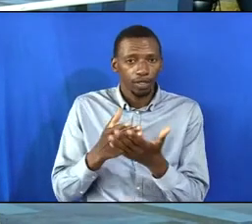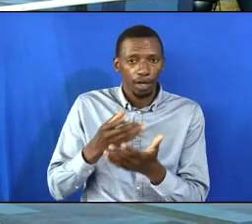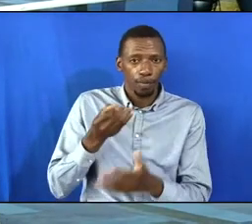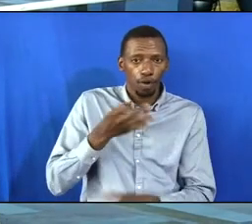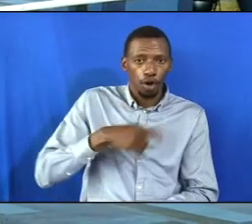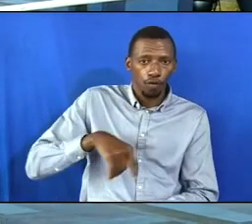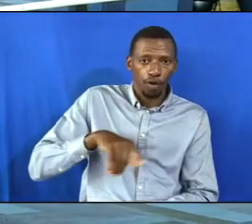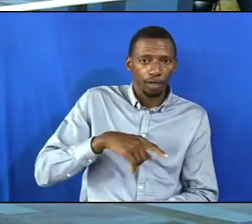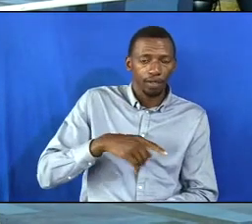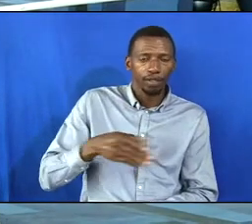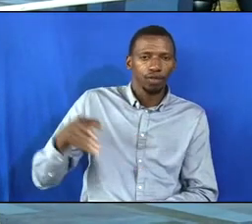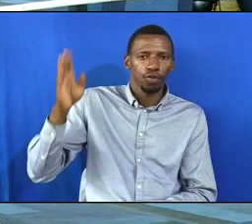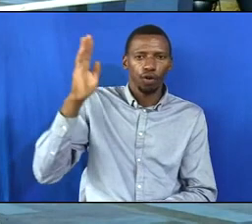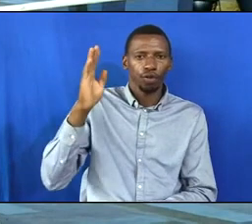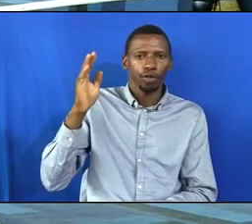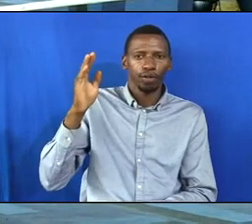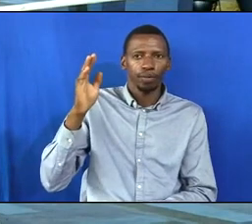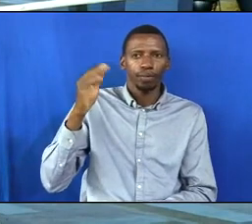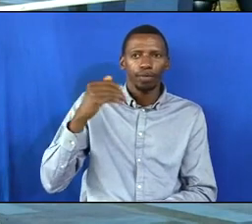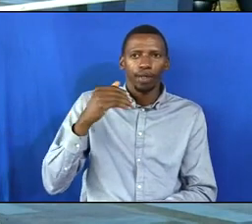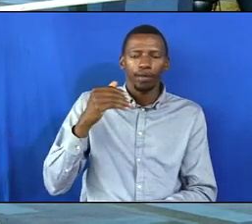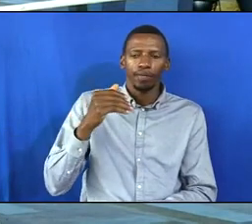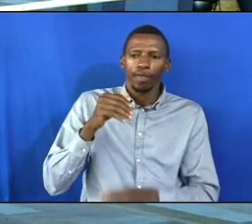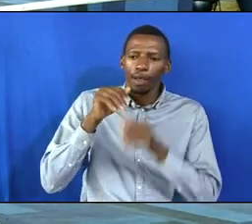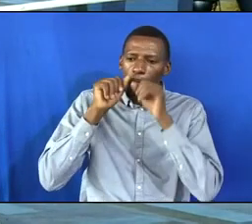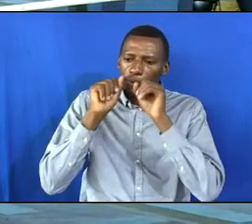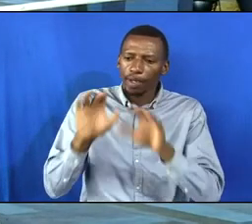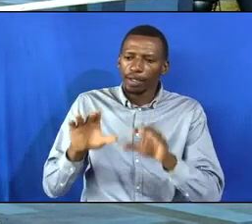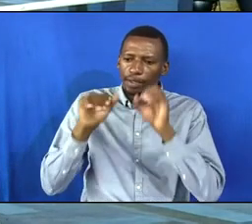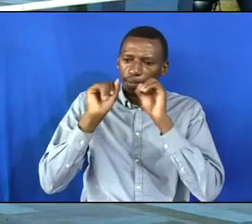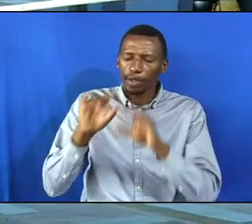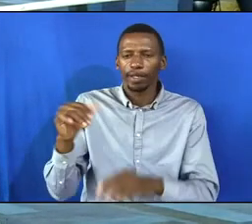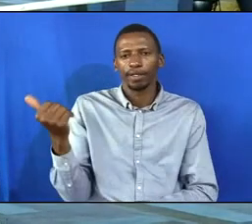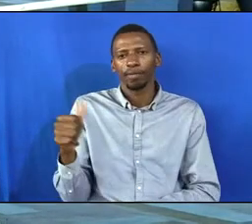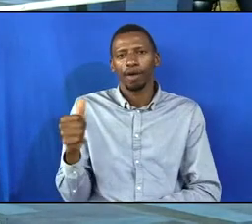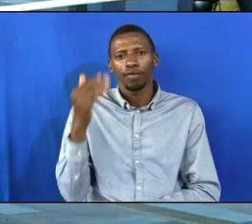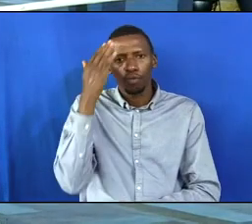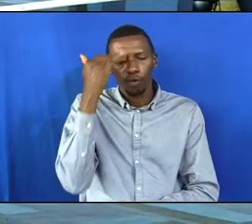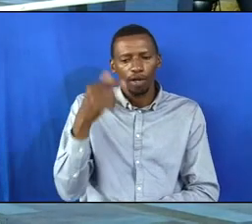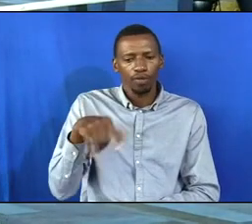abundantly blessed by the Lord because we have never even been specific to the Lord.